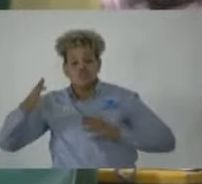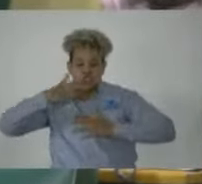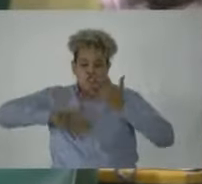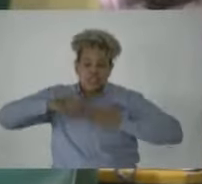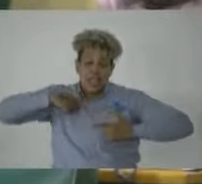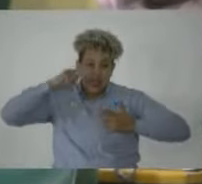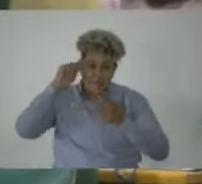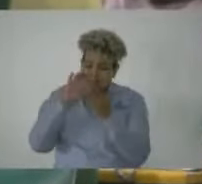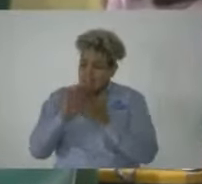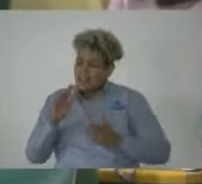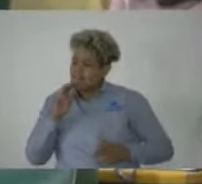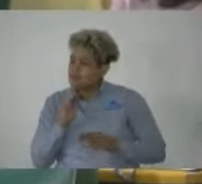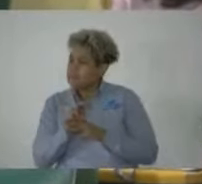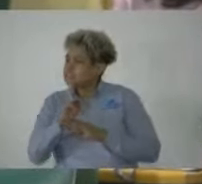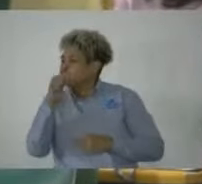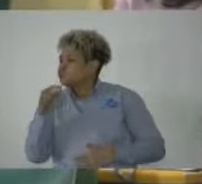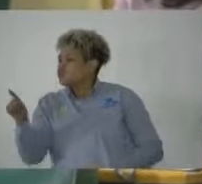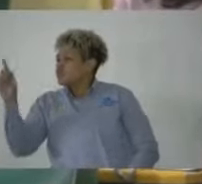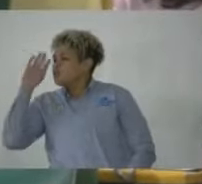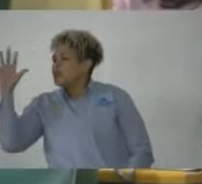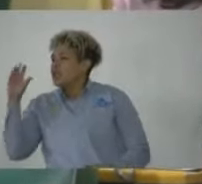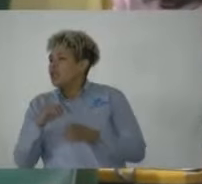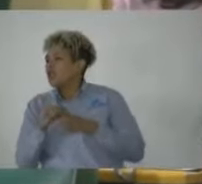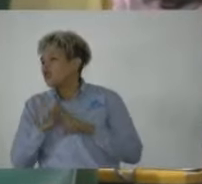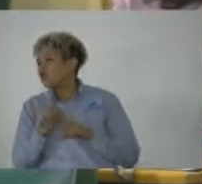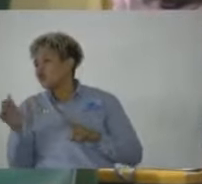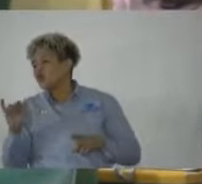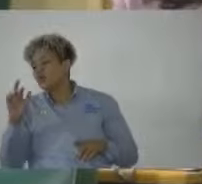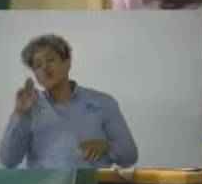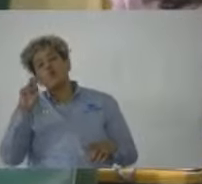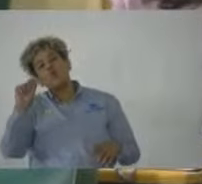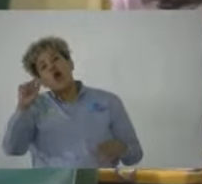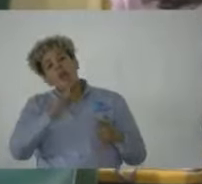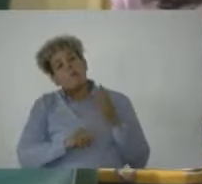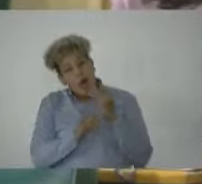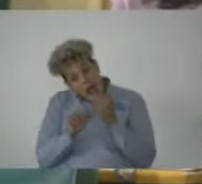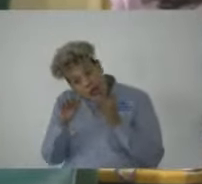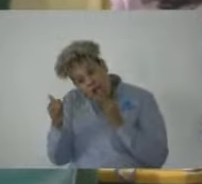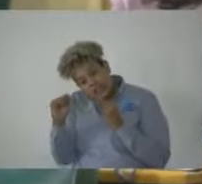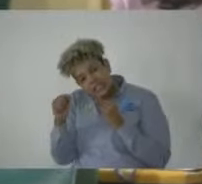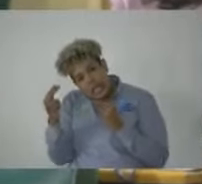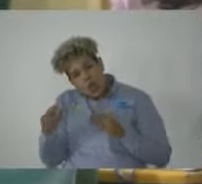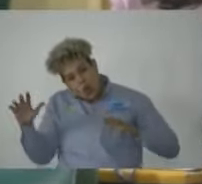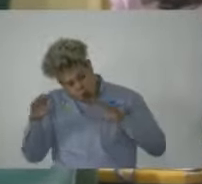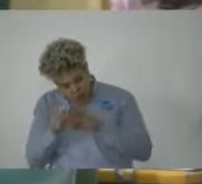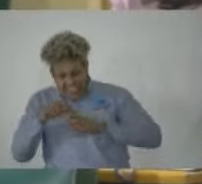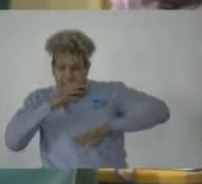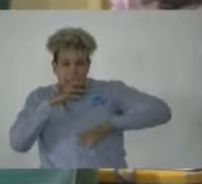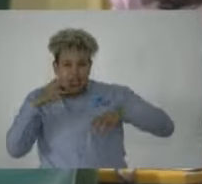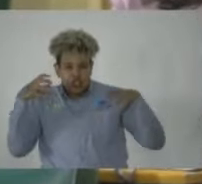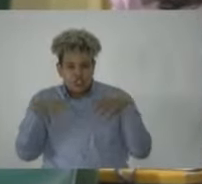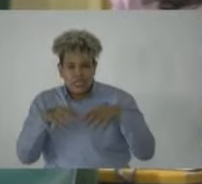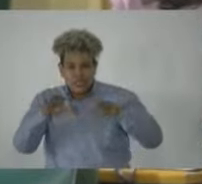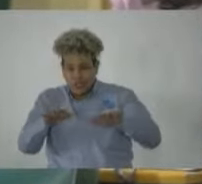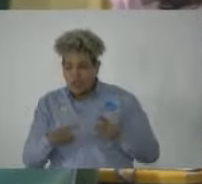I believe, Minister Green. It will also include maybe even RADA and other stakeholders in the agriculture